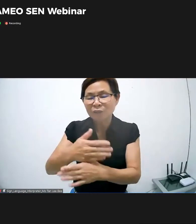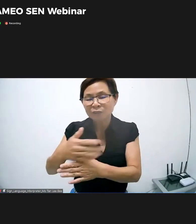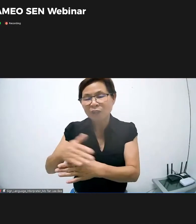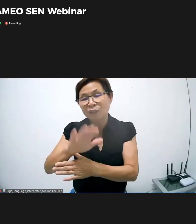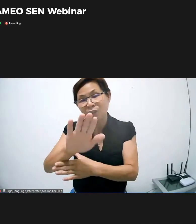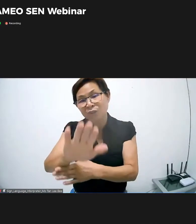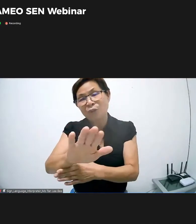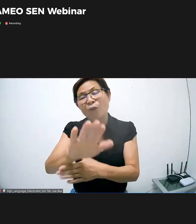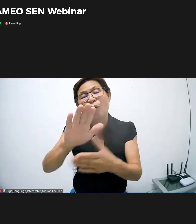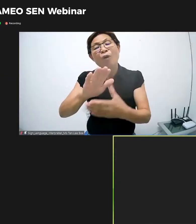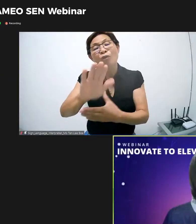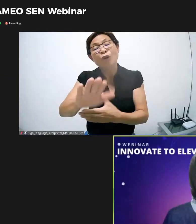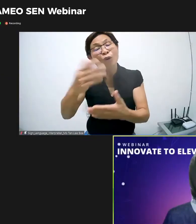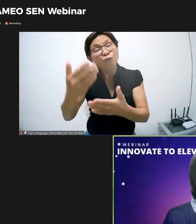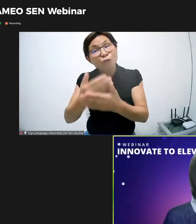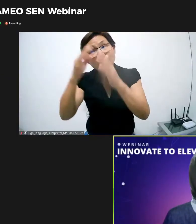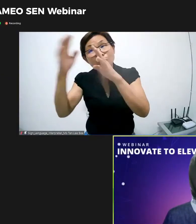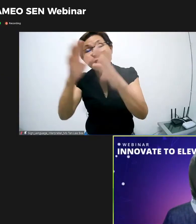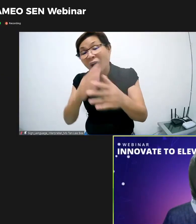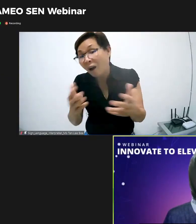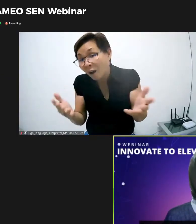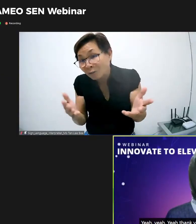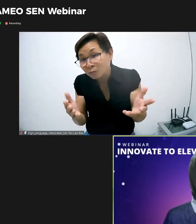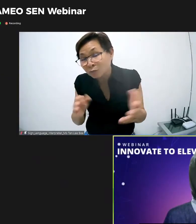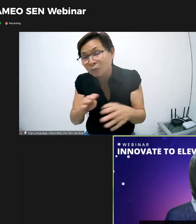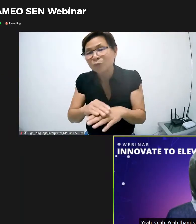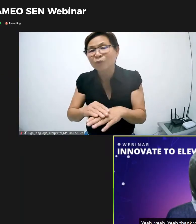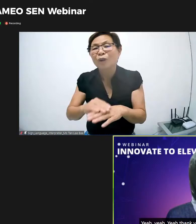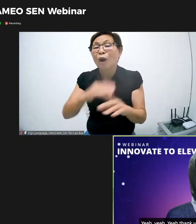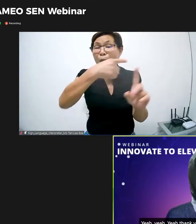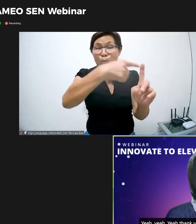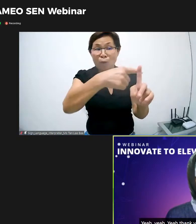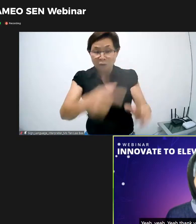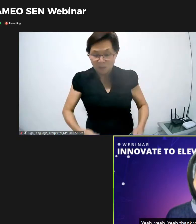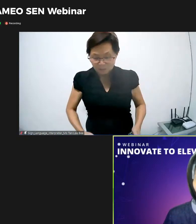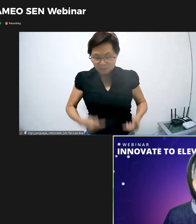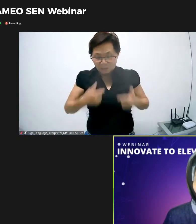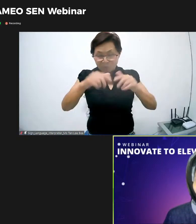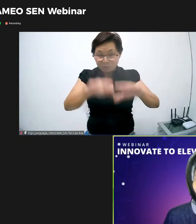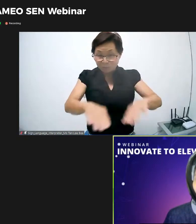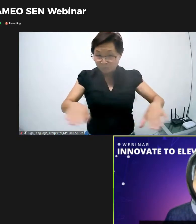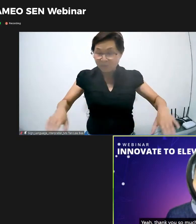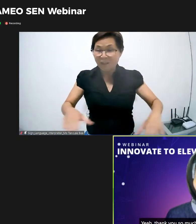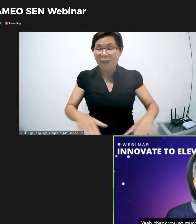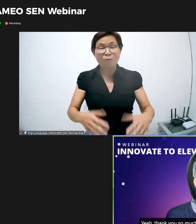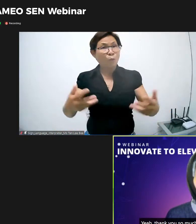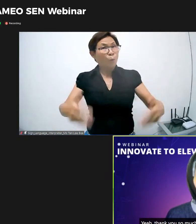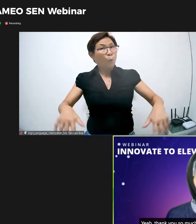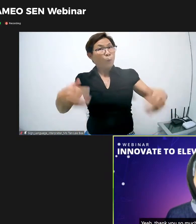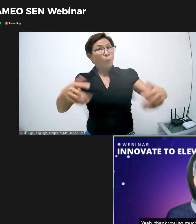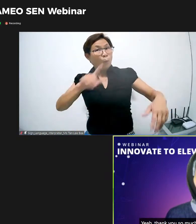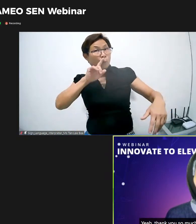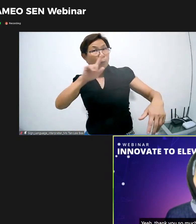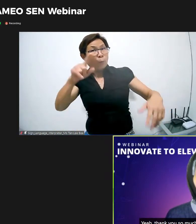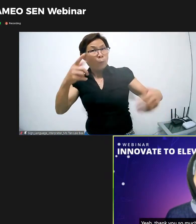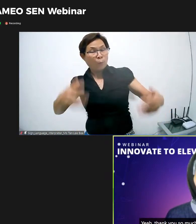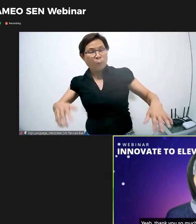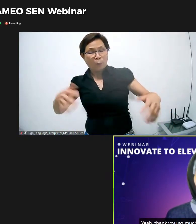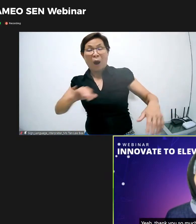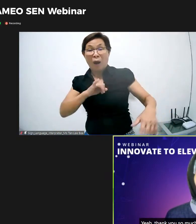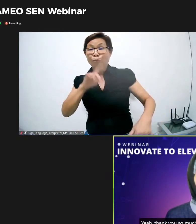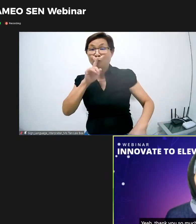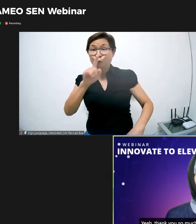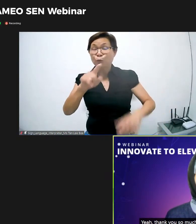your innovation and how it has impacted the life of your student. It was truly remarkable, and I'm sure